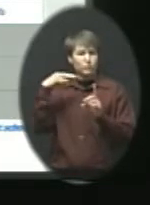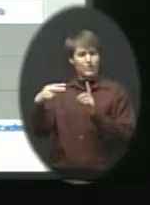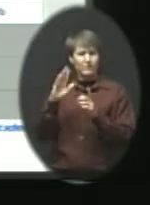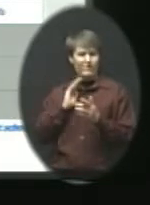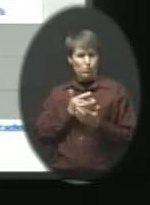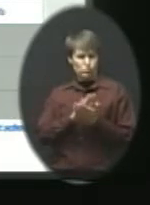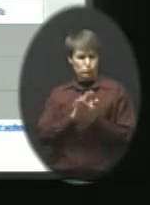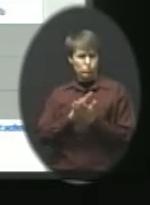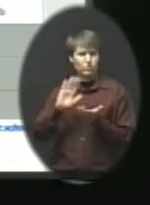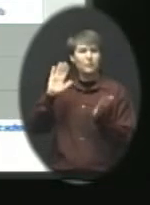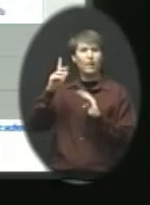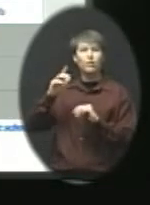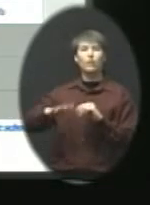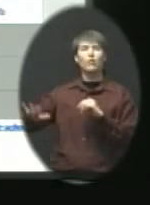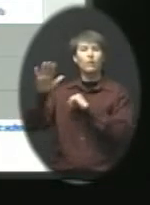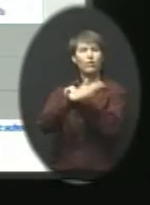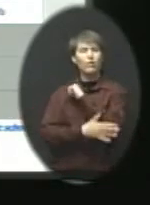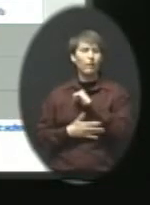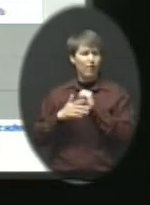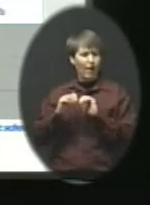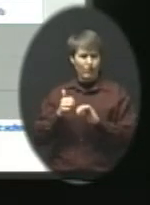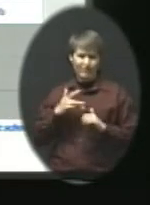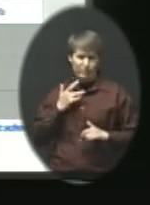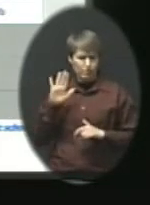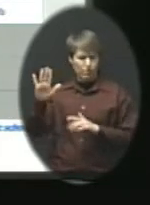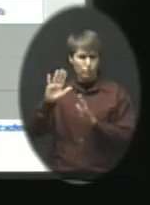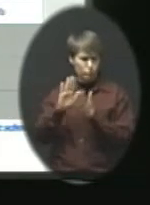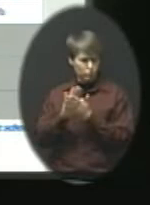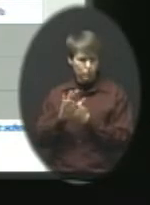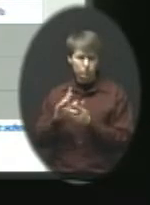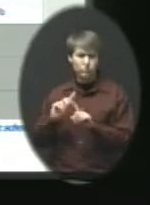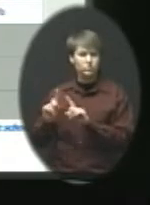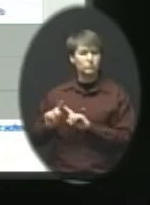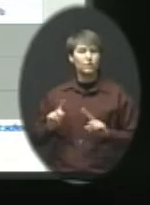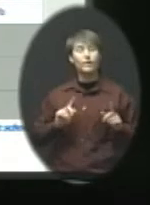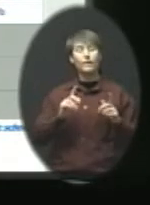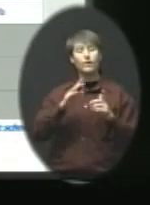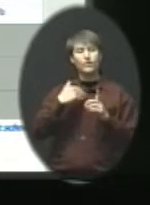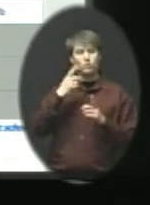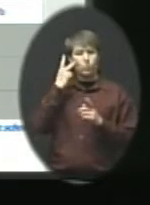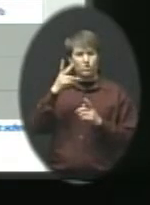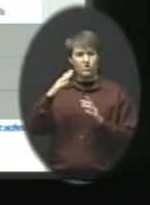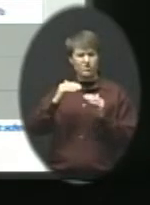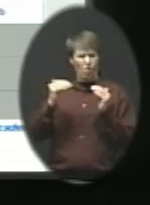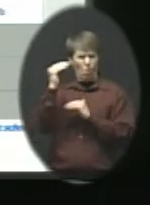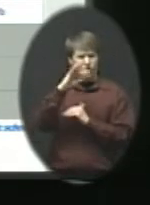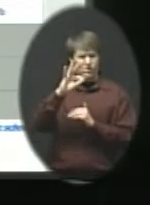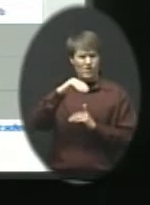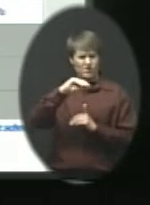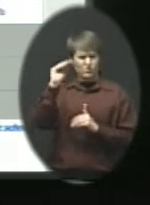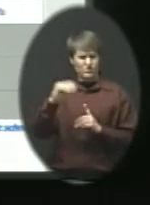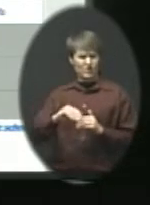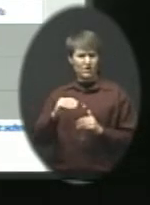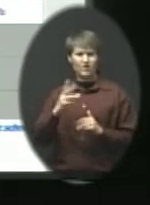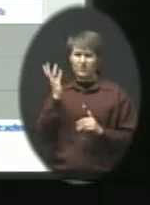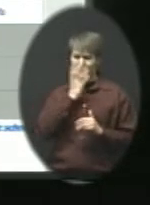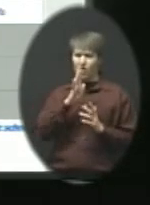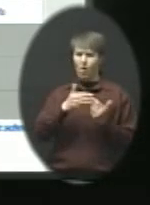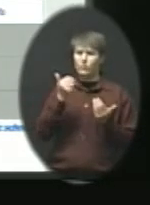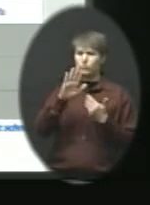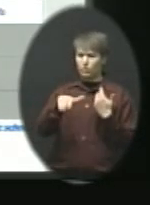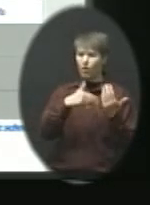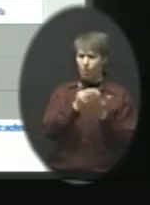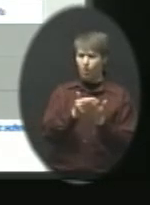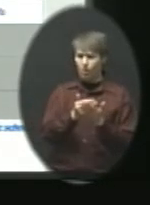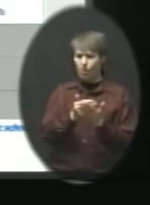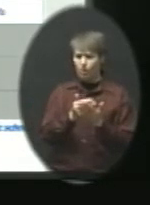to the survey. But again, when they're thinking about the Olathe public schools, look at all those scores above 90%. Gosh, almost all of them,